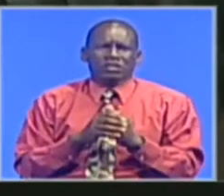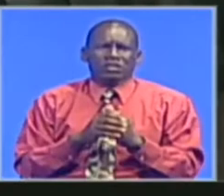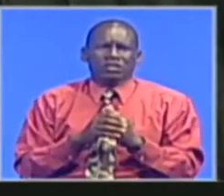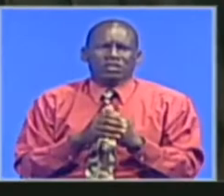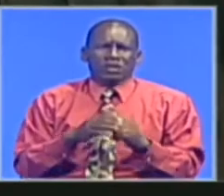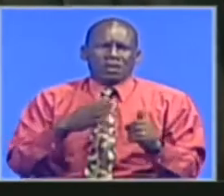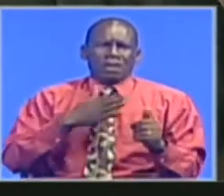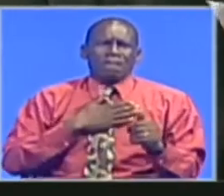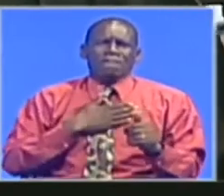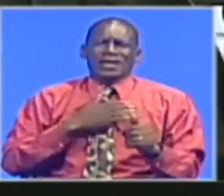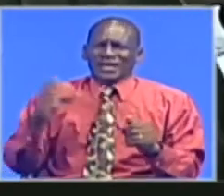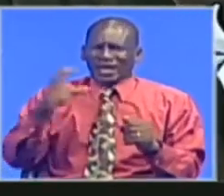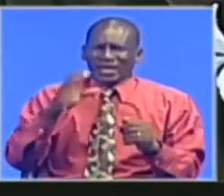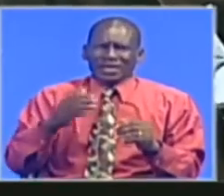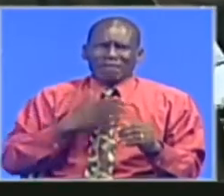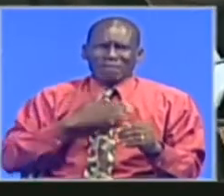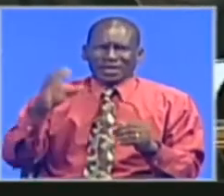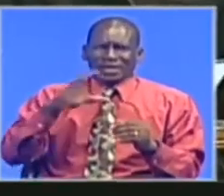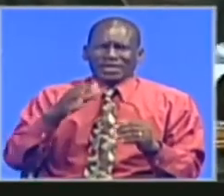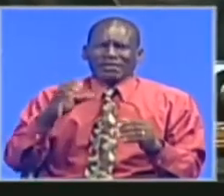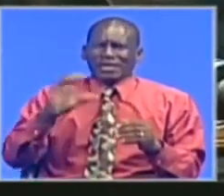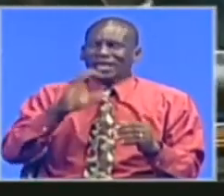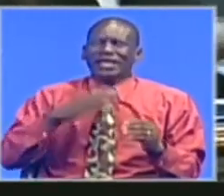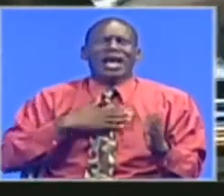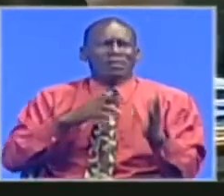My client, the client I represent,